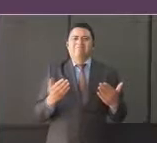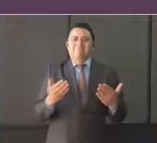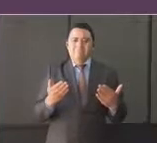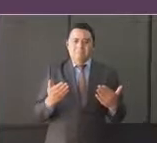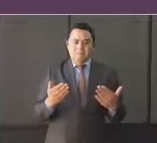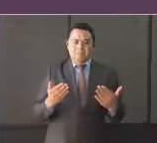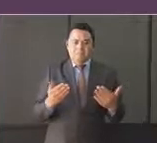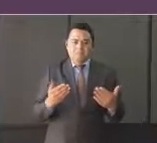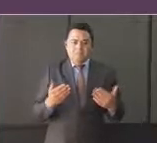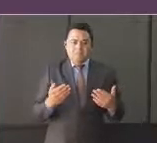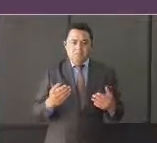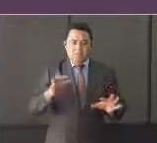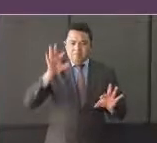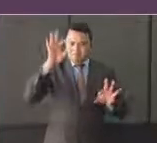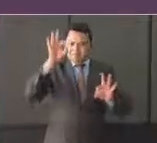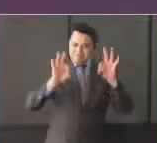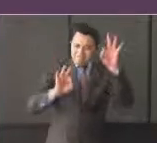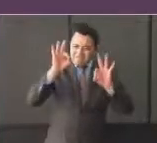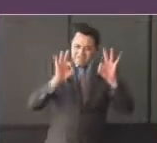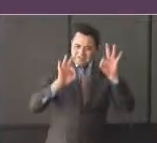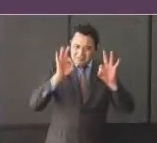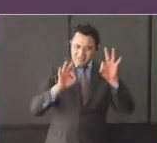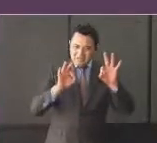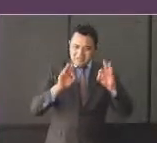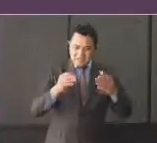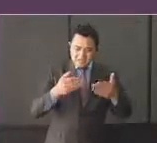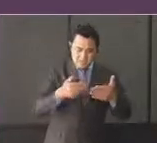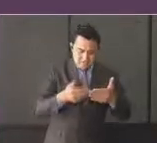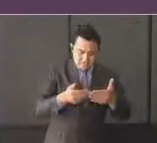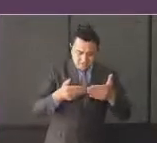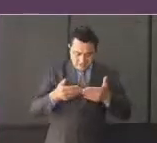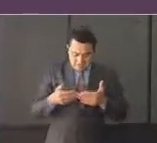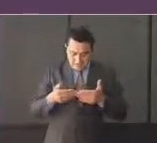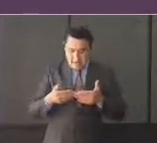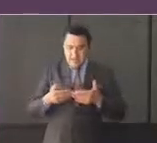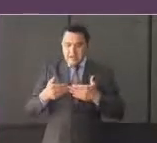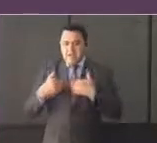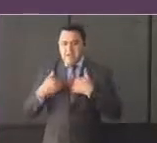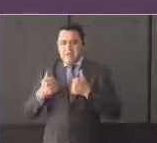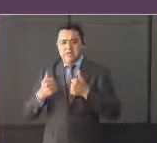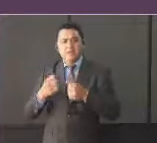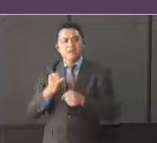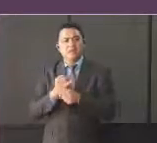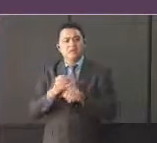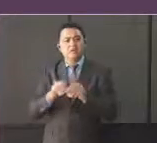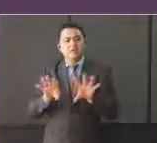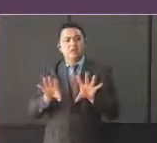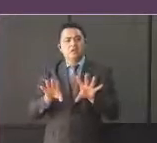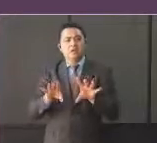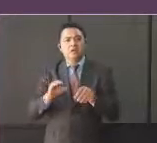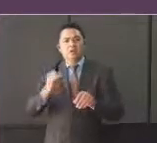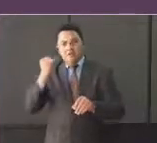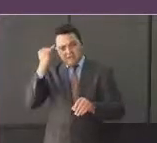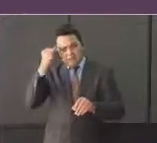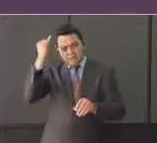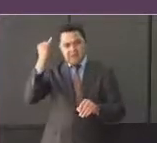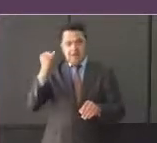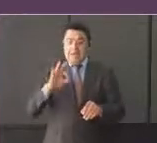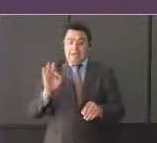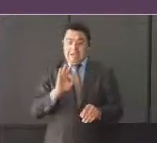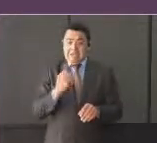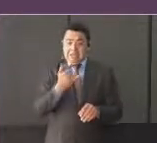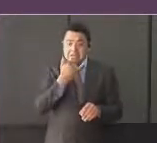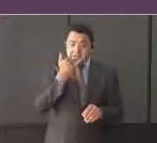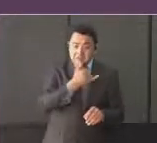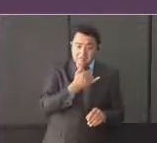2%. So the figures allow us to generate information to eliminate